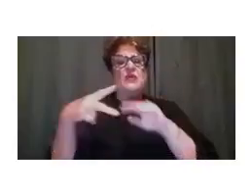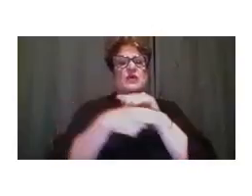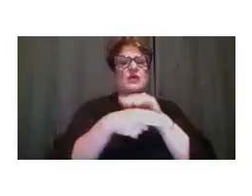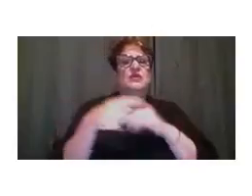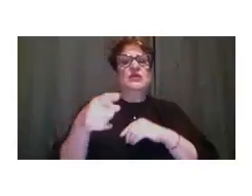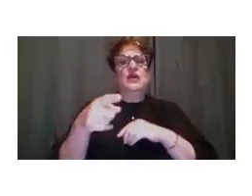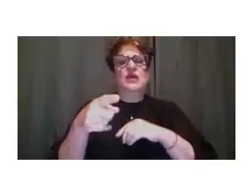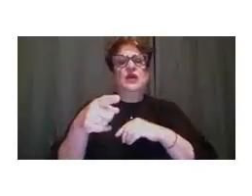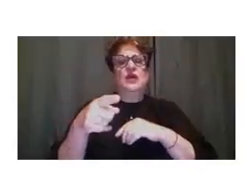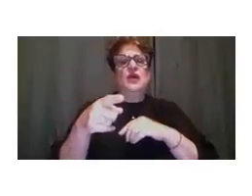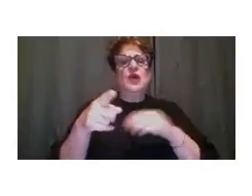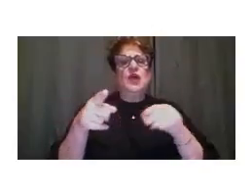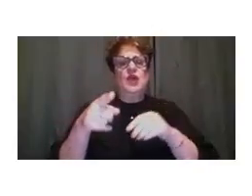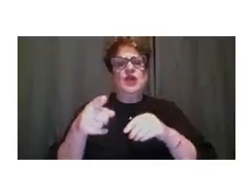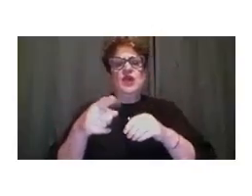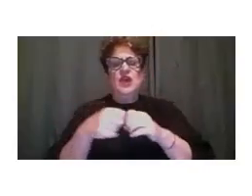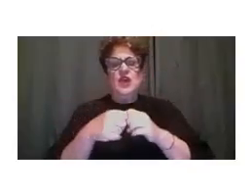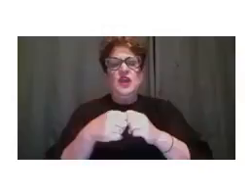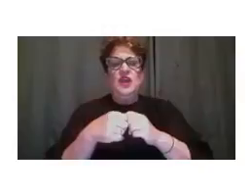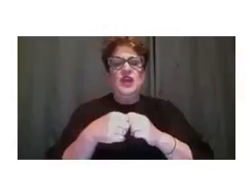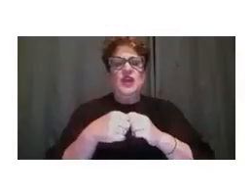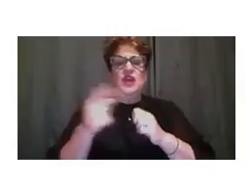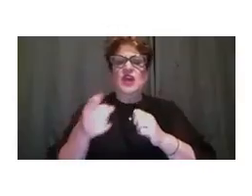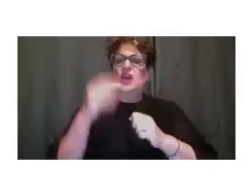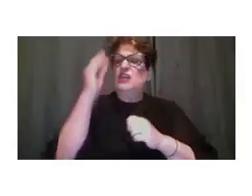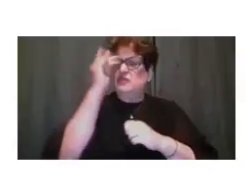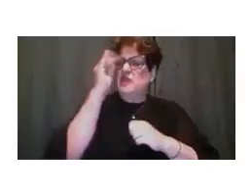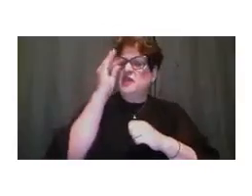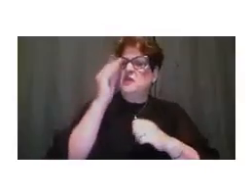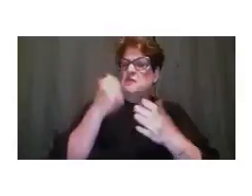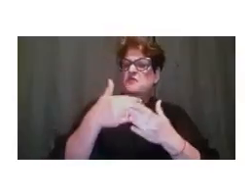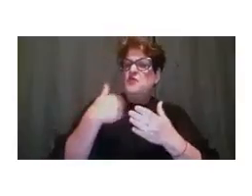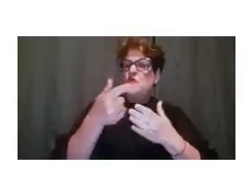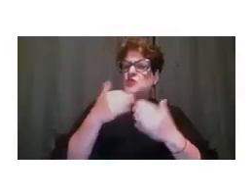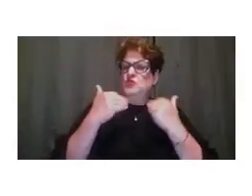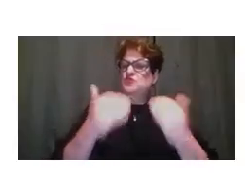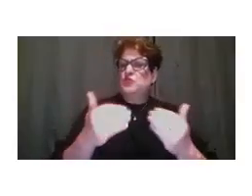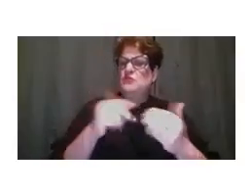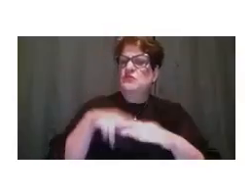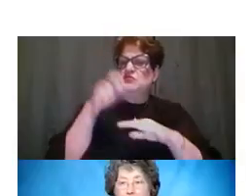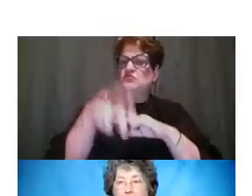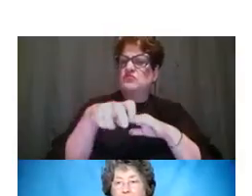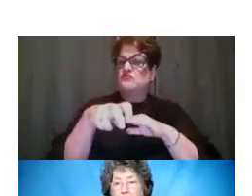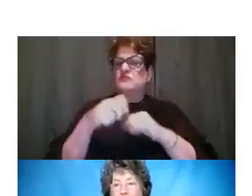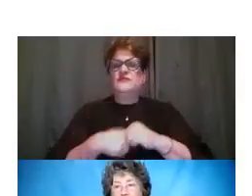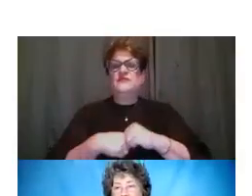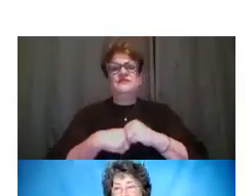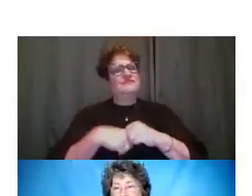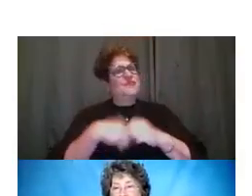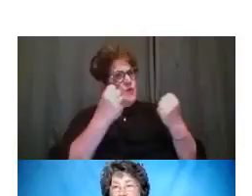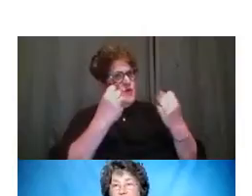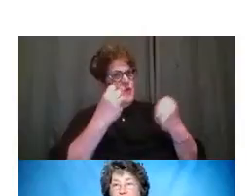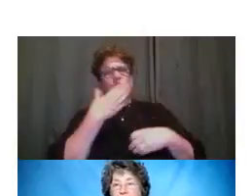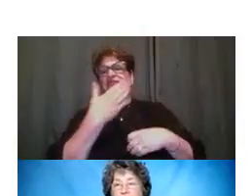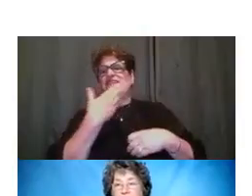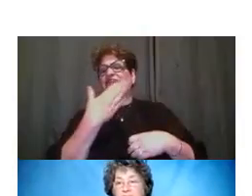Before you write a report, think about that. No, absolutely. Thank you so much, Liz. Really